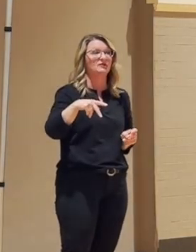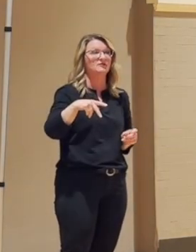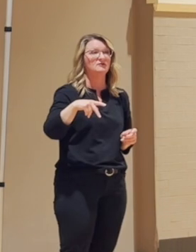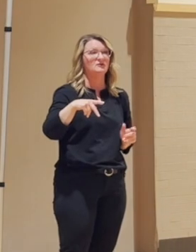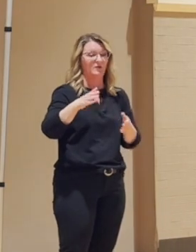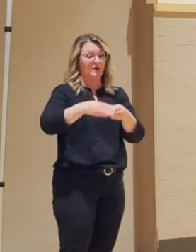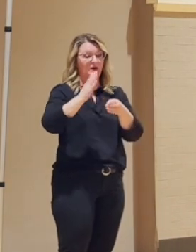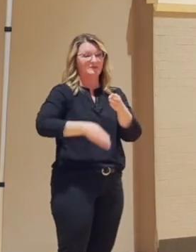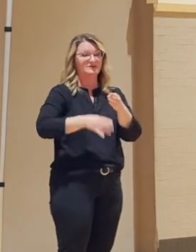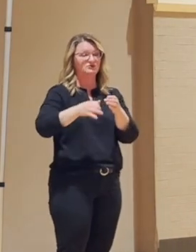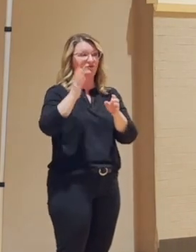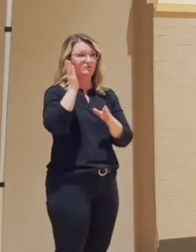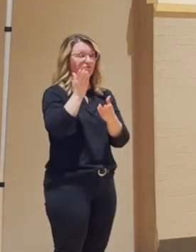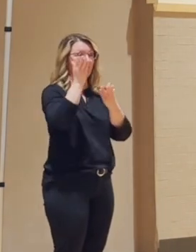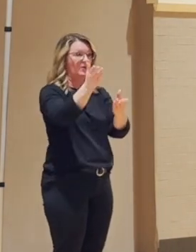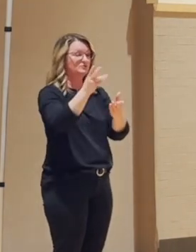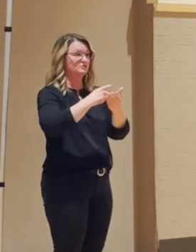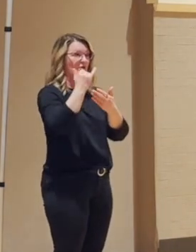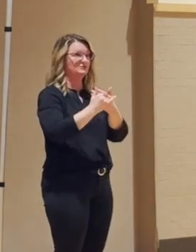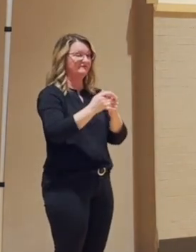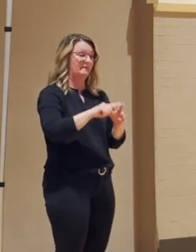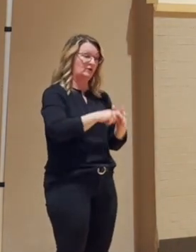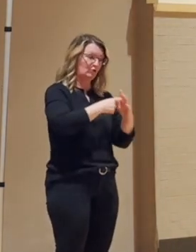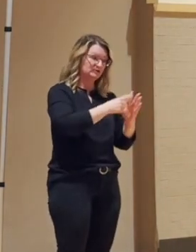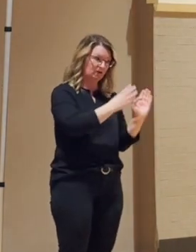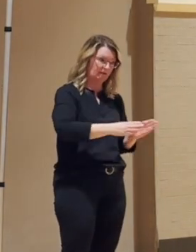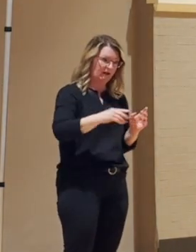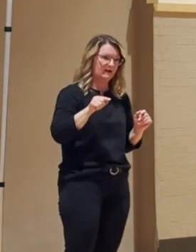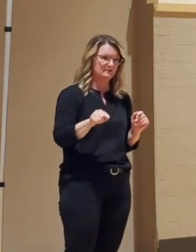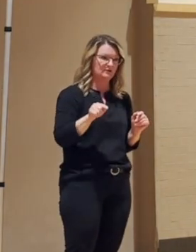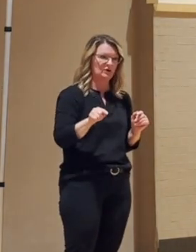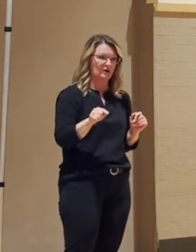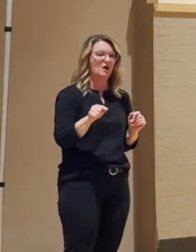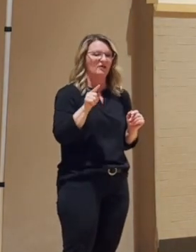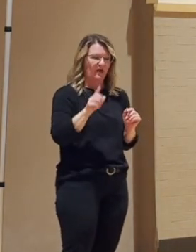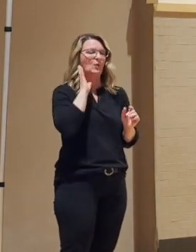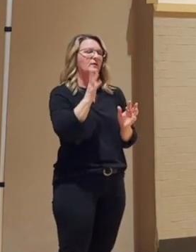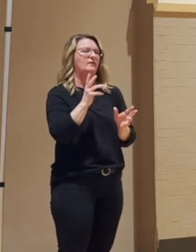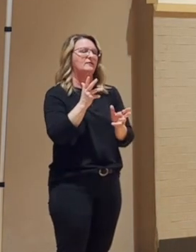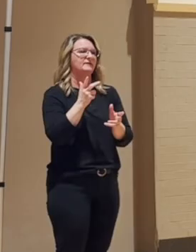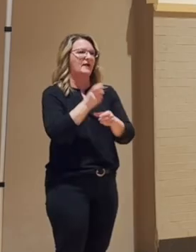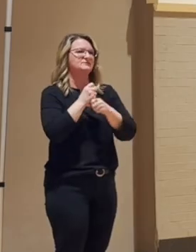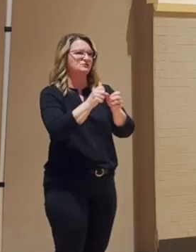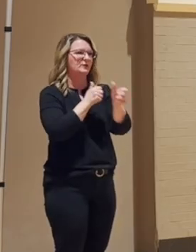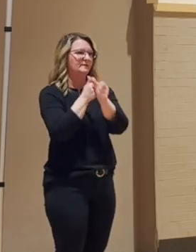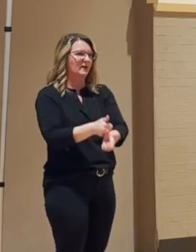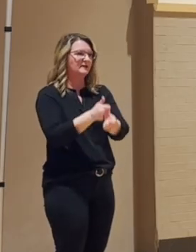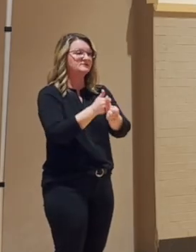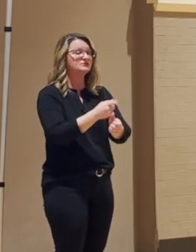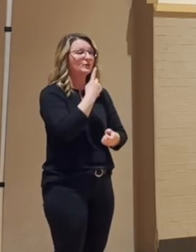the completion of the proposed projects from the original long-term control plan, would put us in compliance. The red